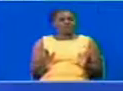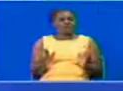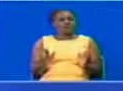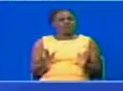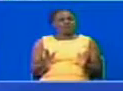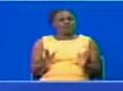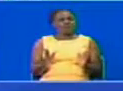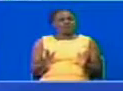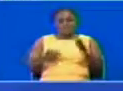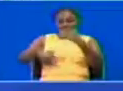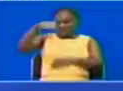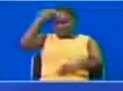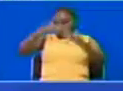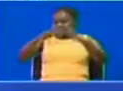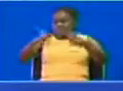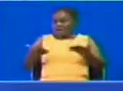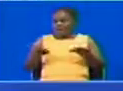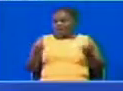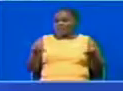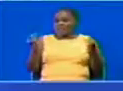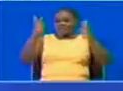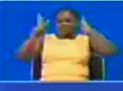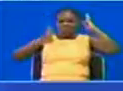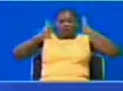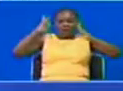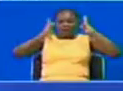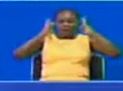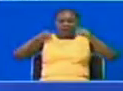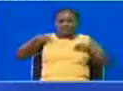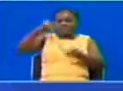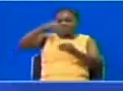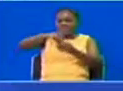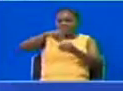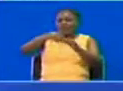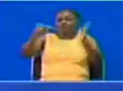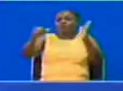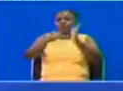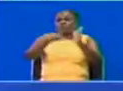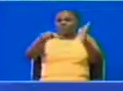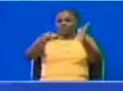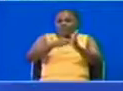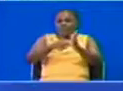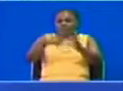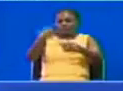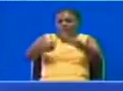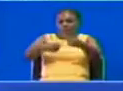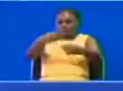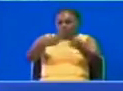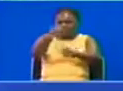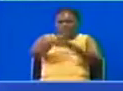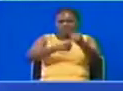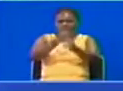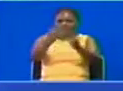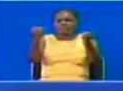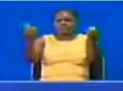imagine how many universities are worried because this is internal rot that has been going on for so many years. People